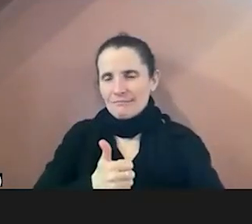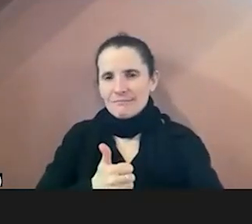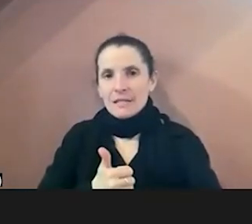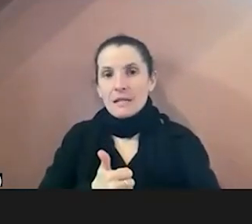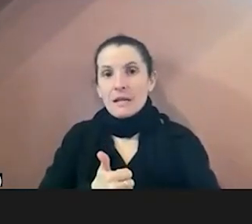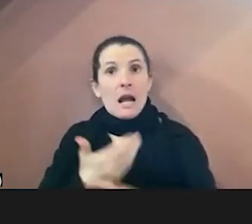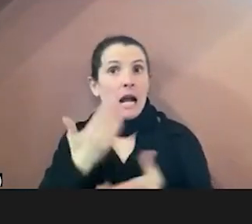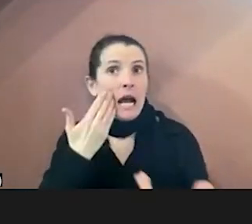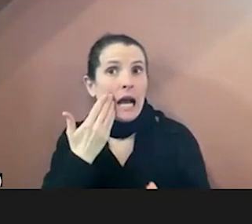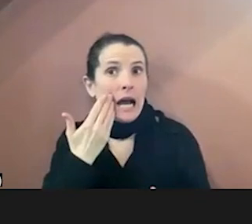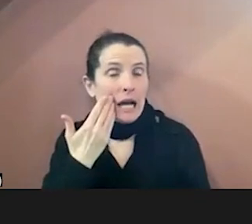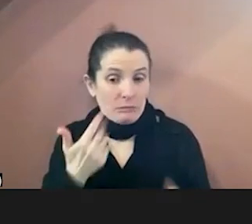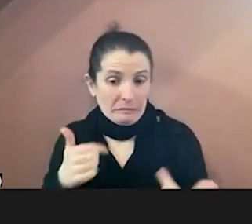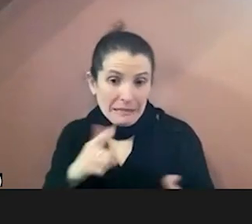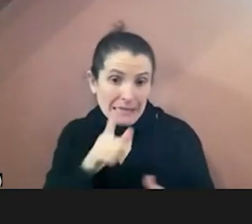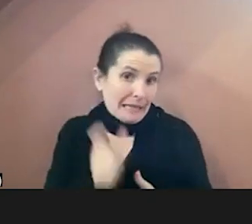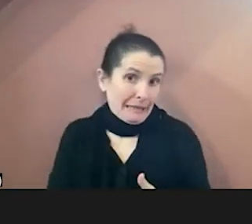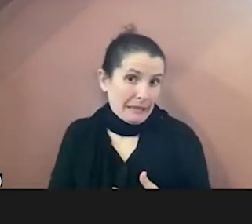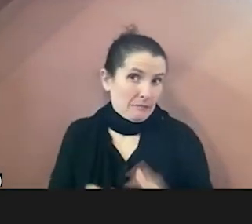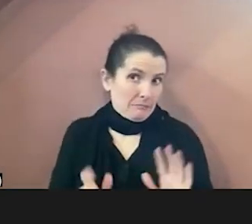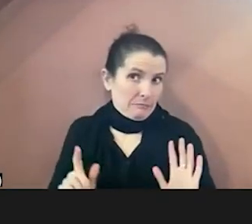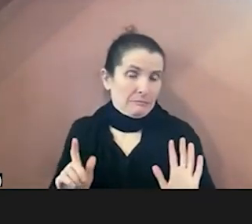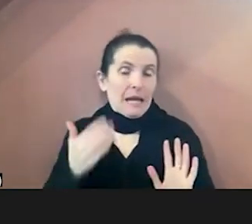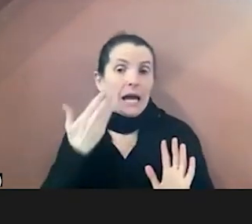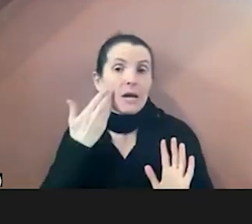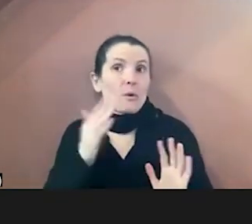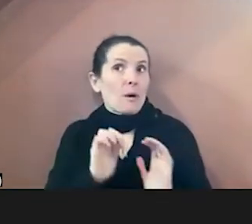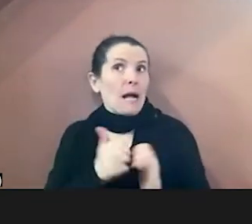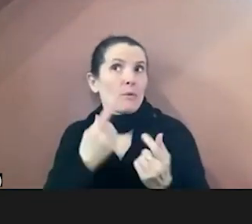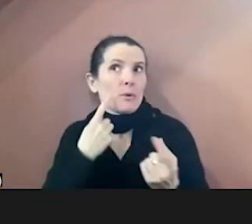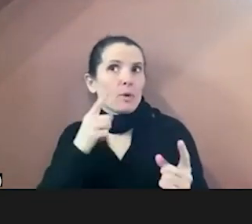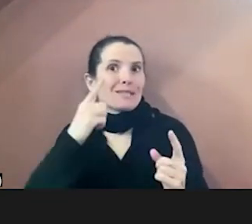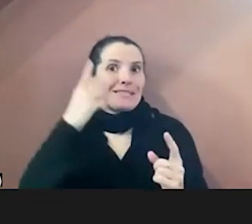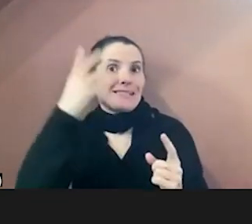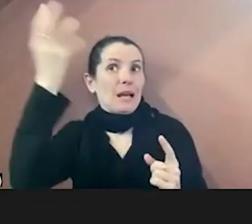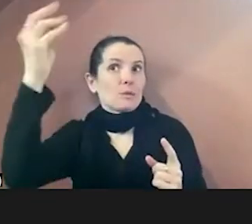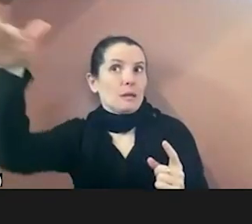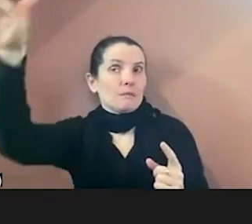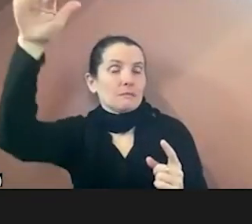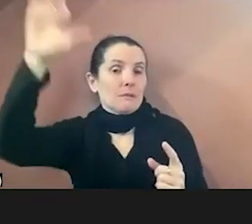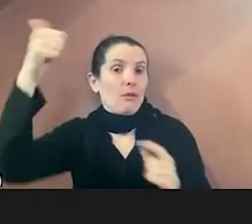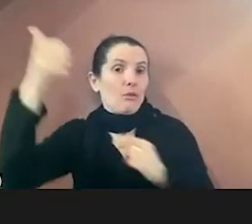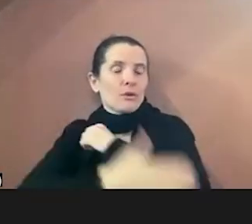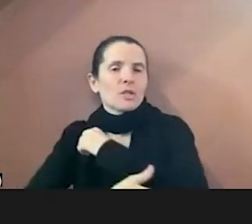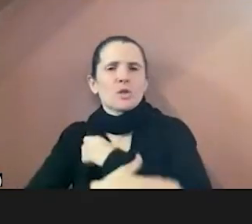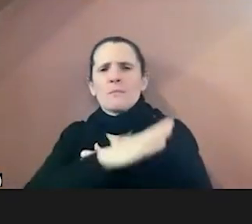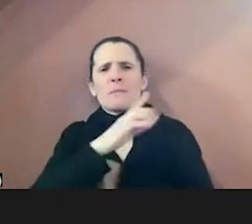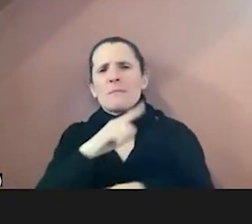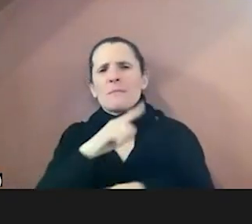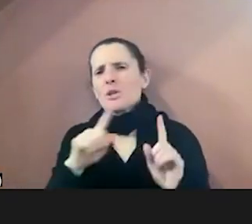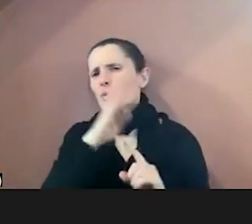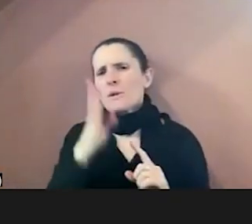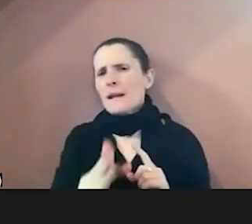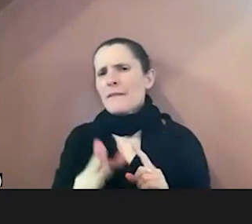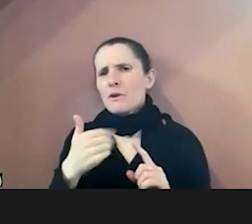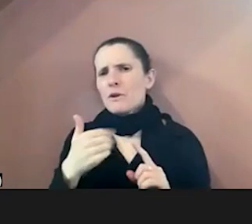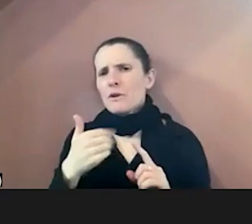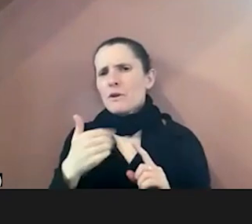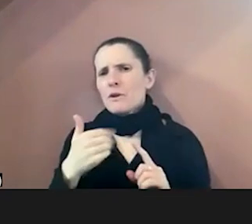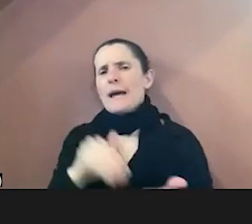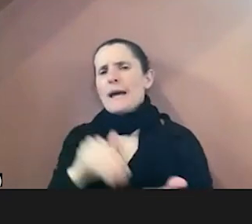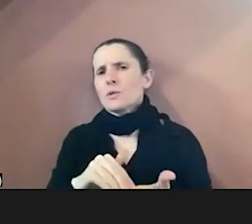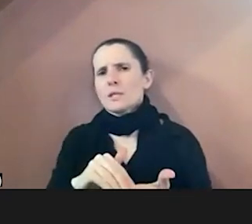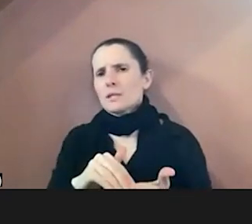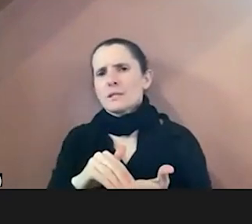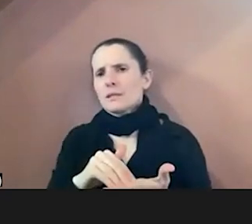Italy, I don't know how it works outside of here, but you never get 2,000 accompaniments in one day. Even